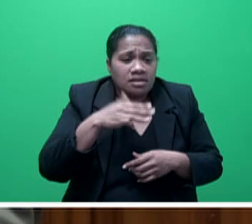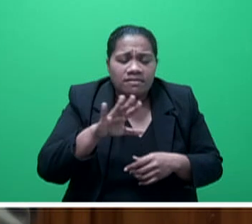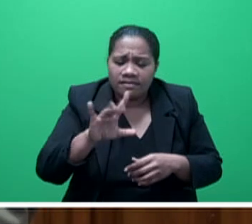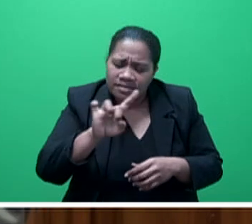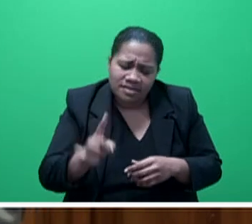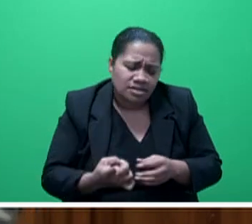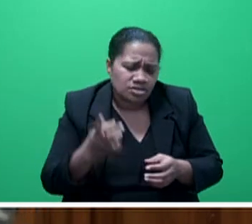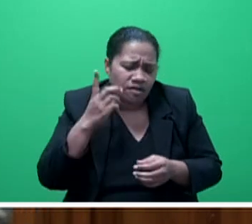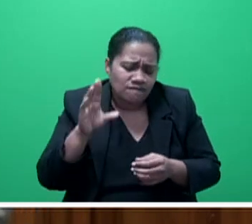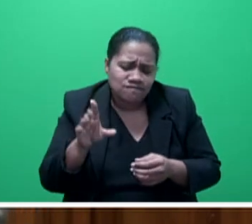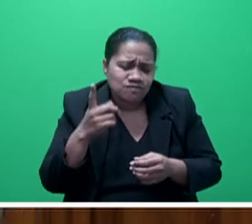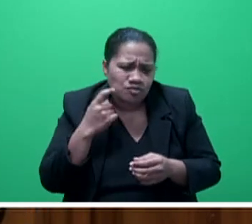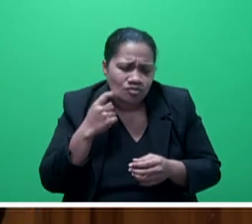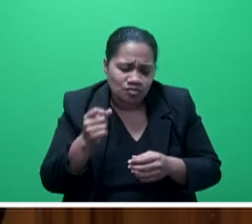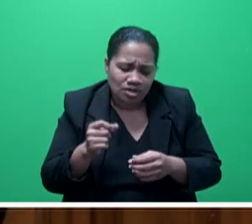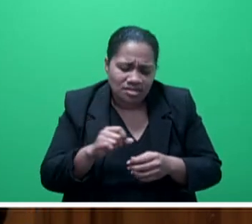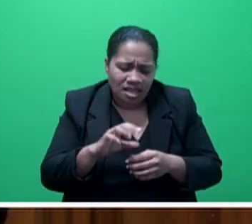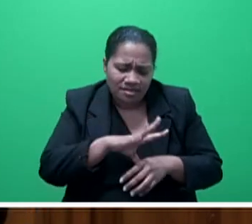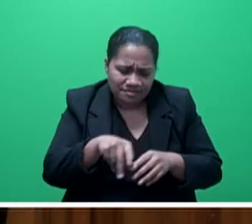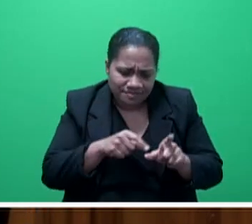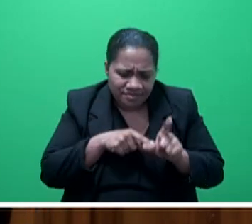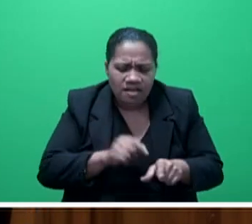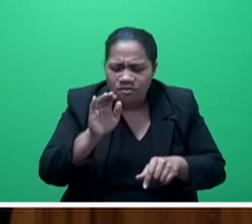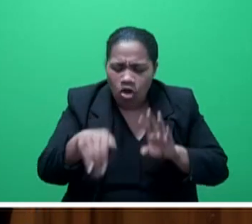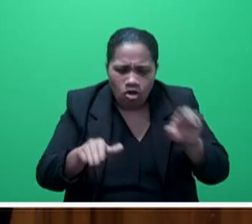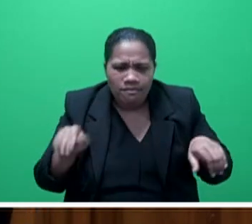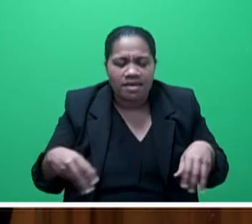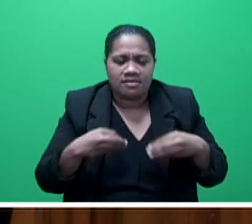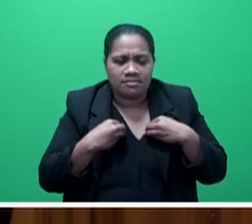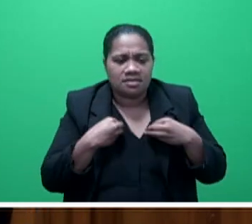water annually to homes and businesses and treats